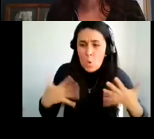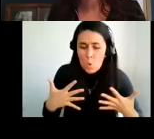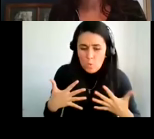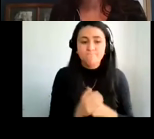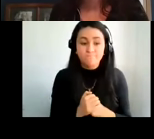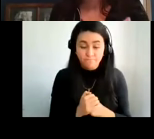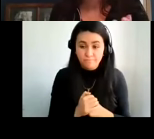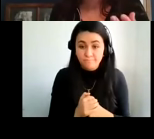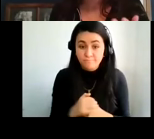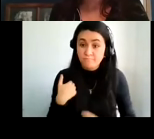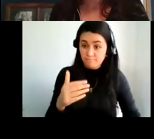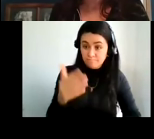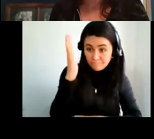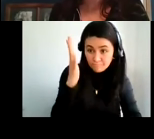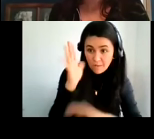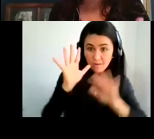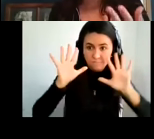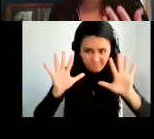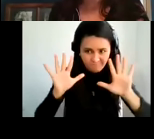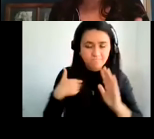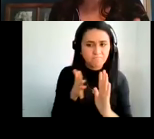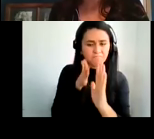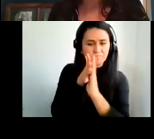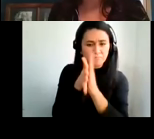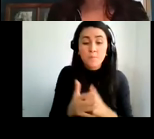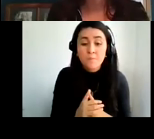And this permeates to their children.